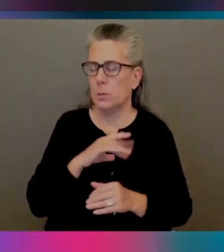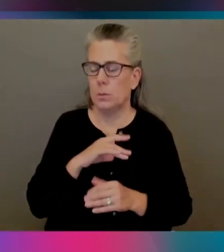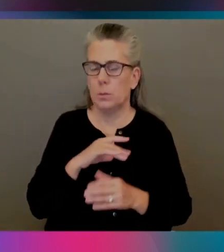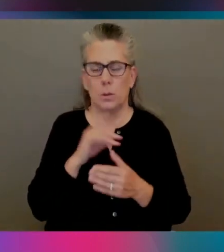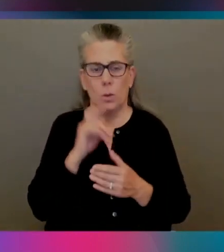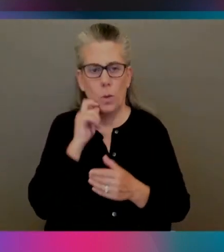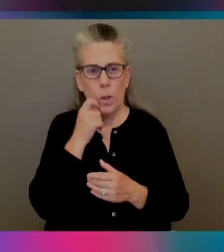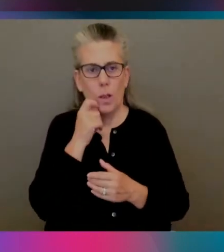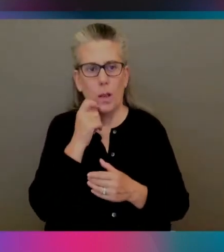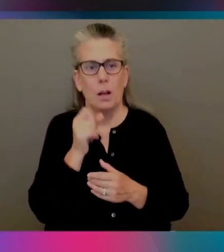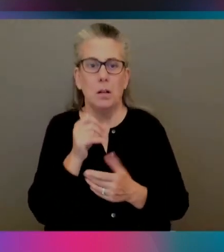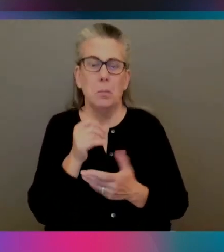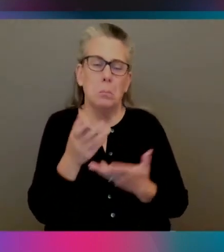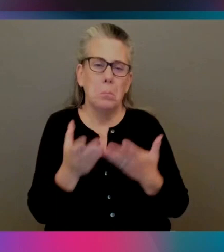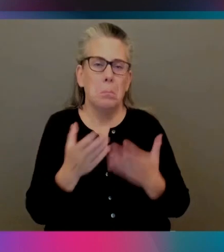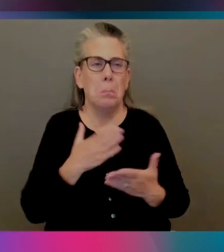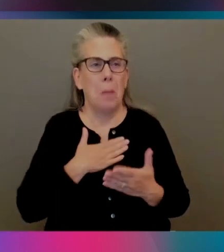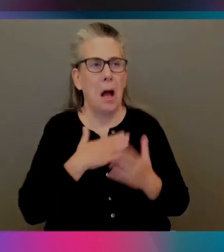doesn't need comments. It's